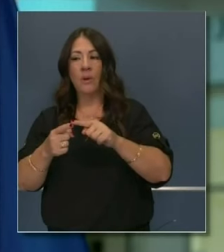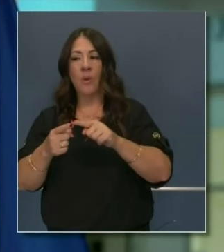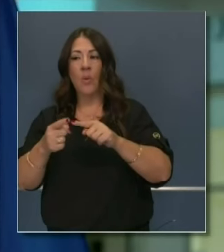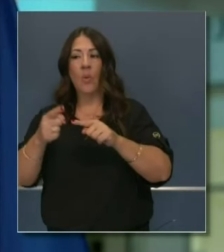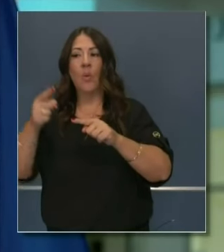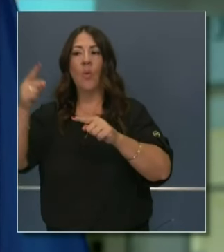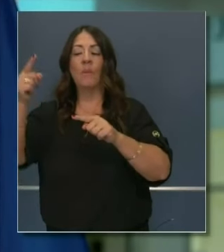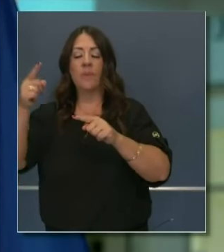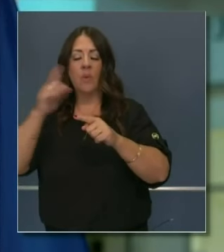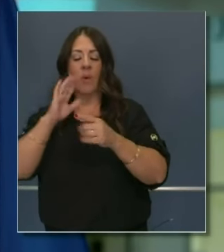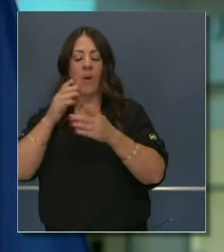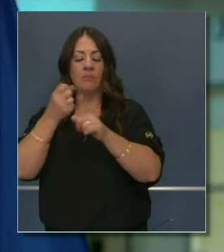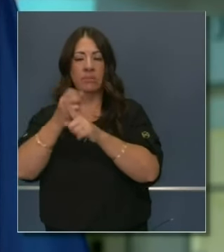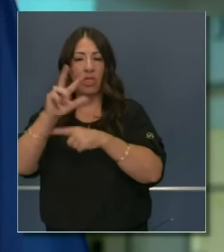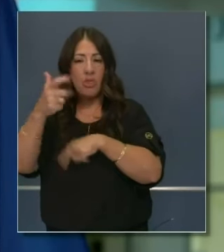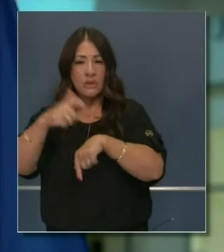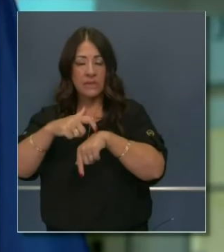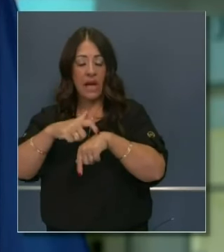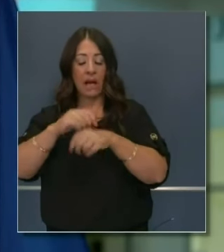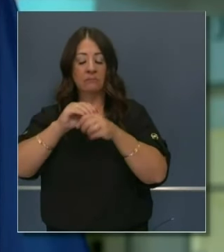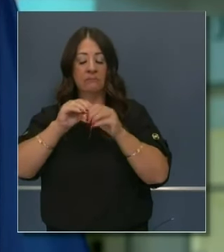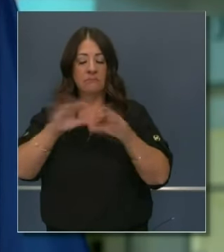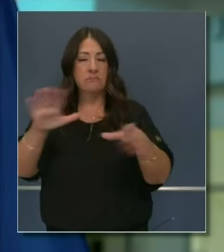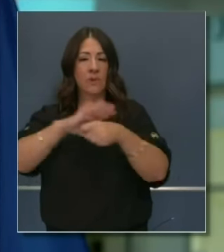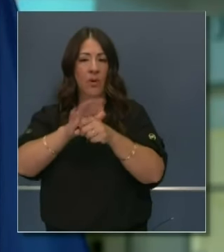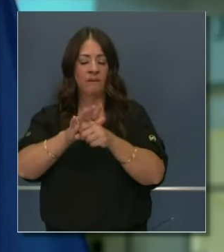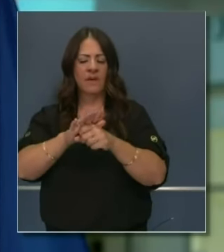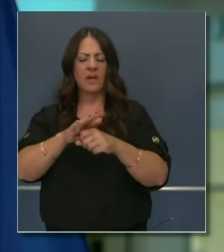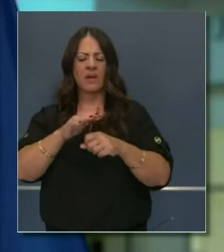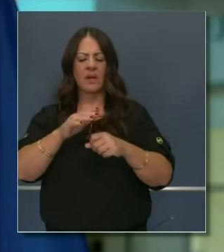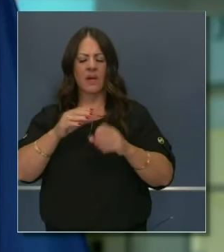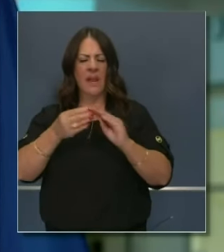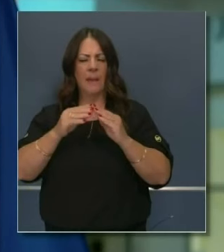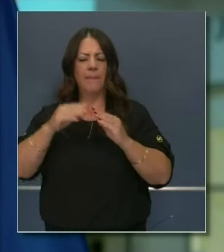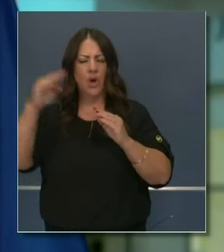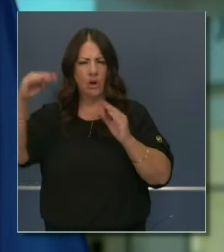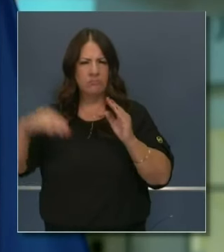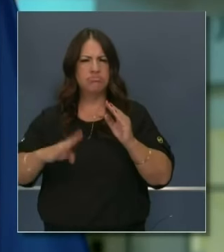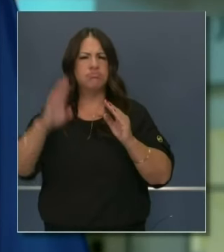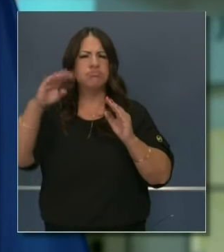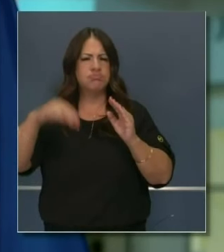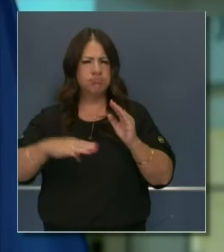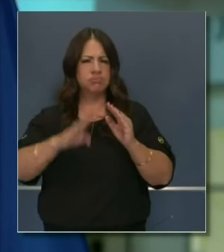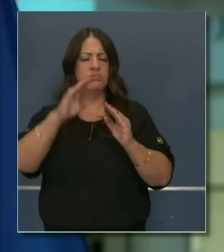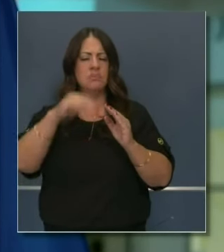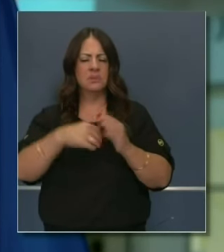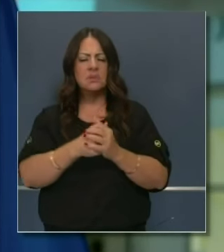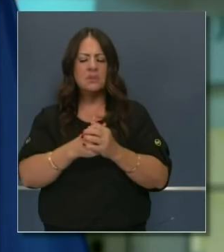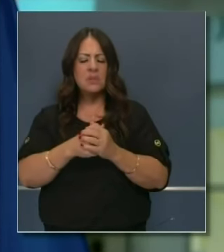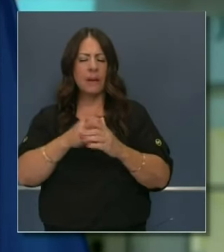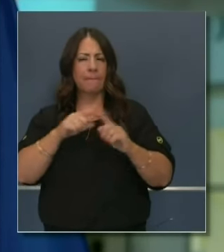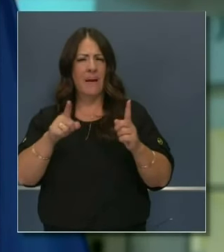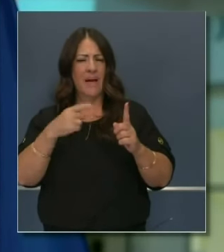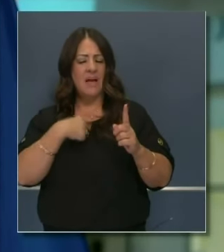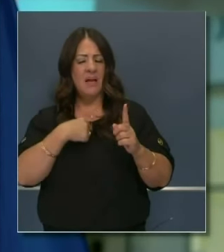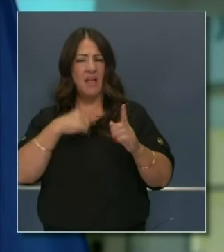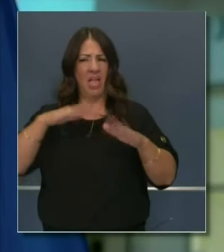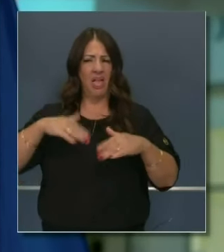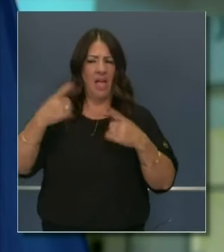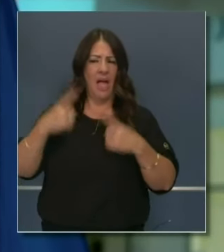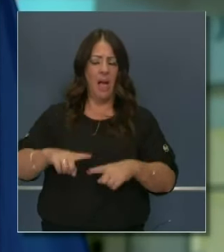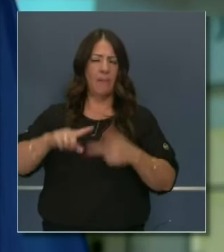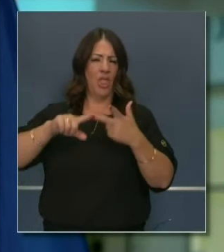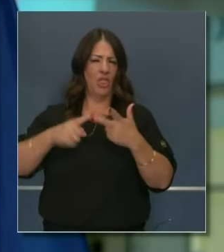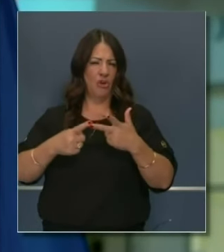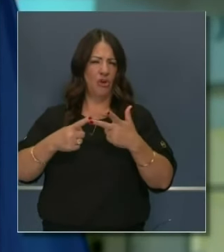in your efforts to guard against that, you are considering any kind of quarantine